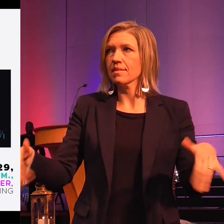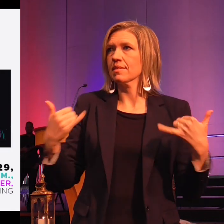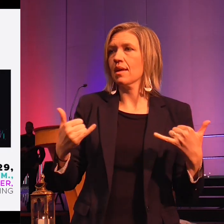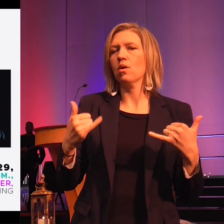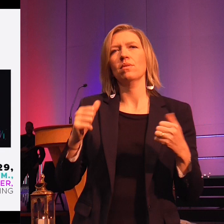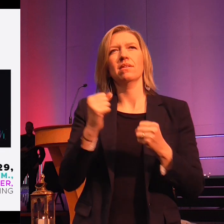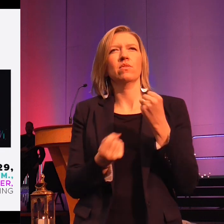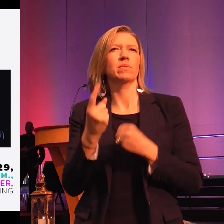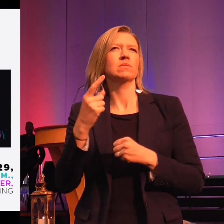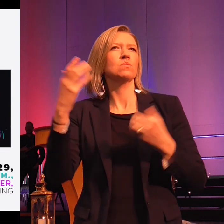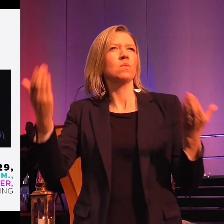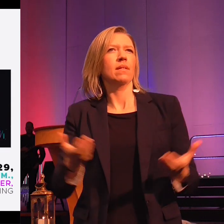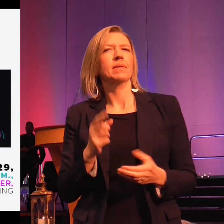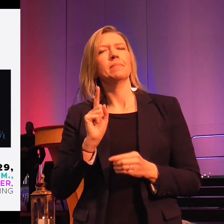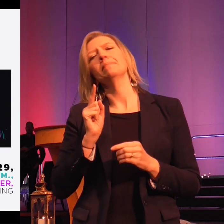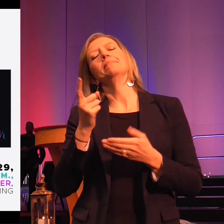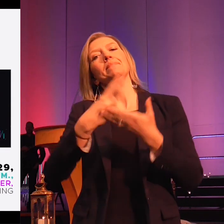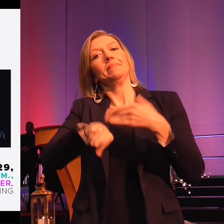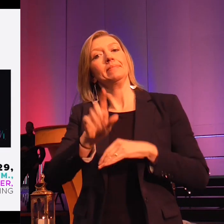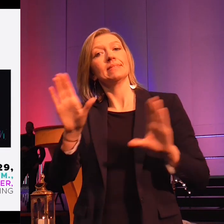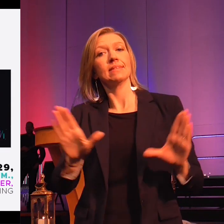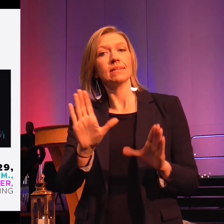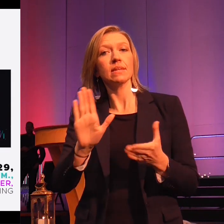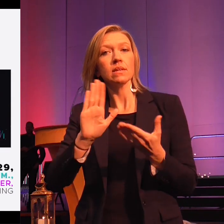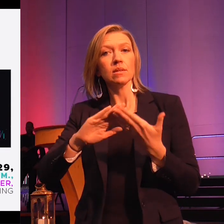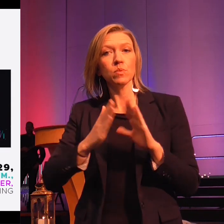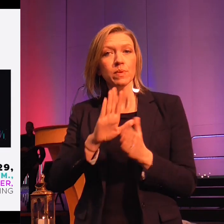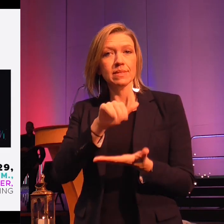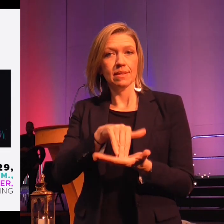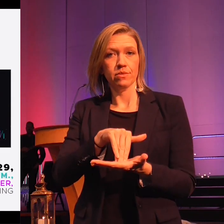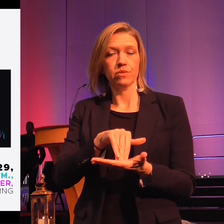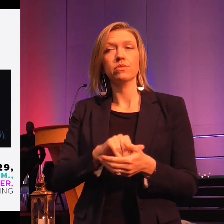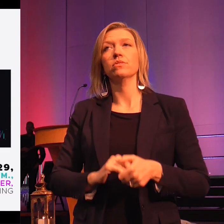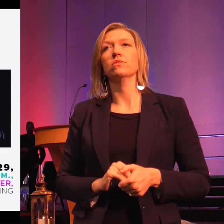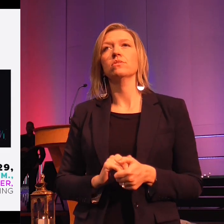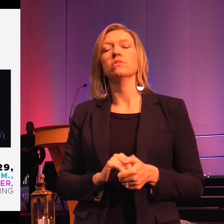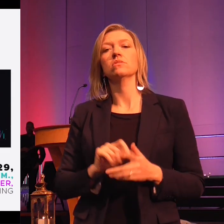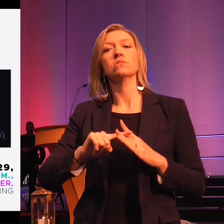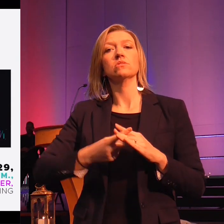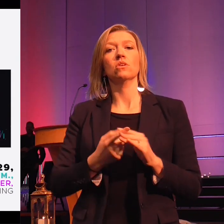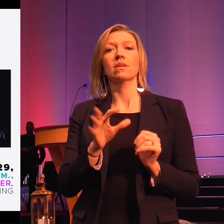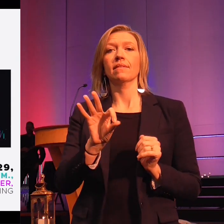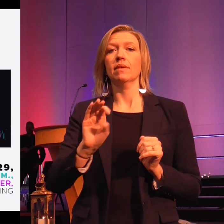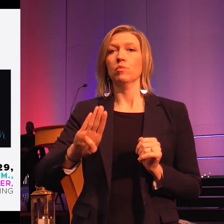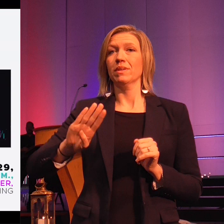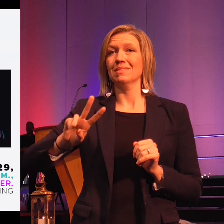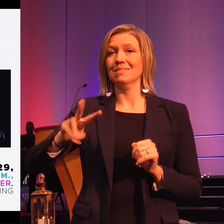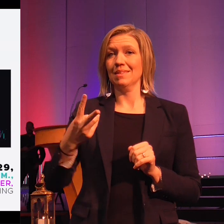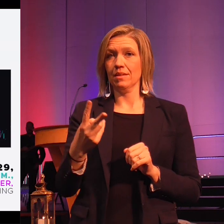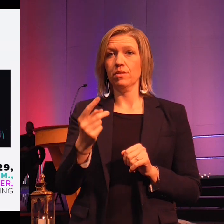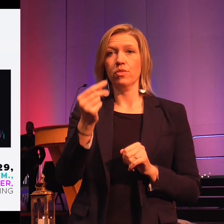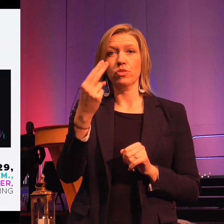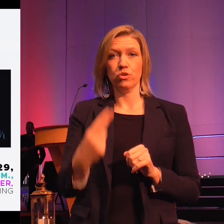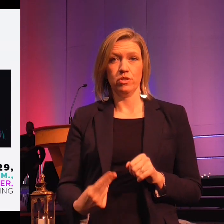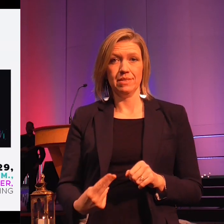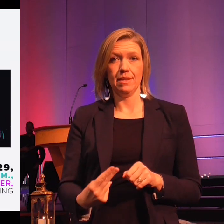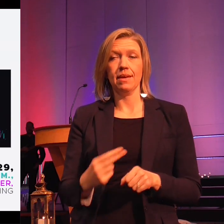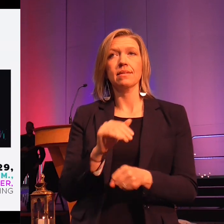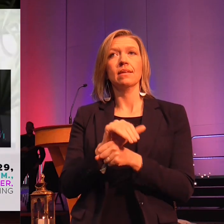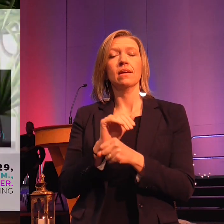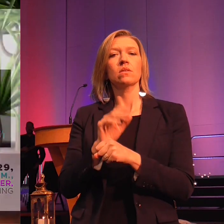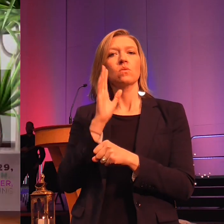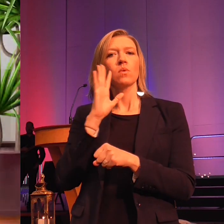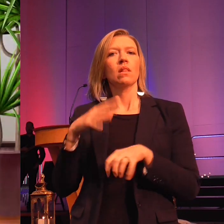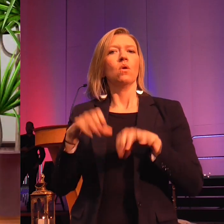over in the community center next Sunday. And then starting on February 2nd, Thursday nights, I'll be doing a parenting